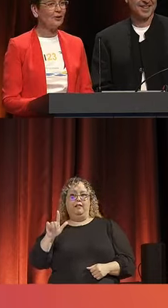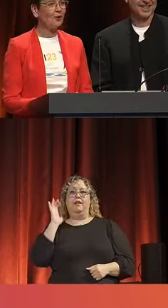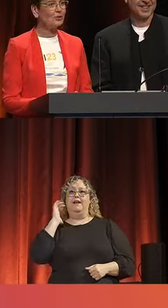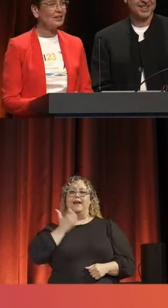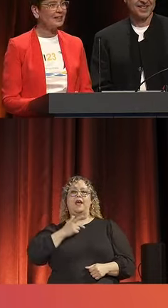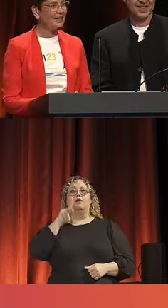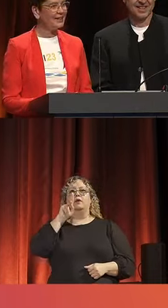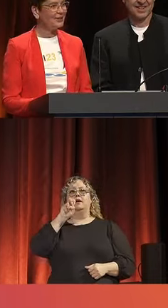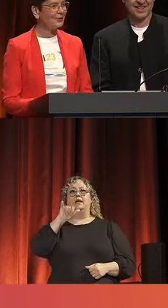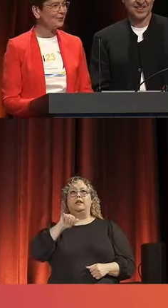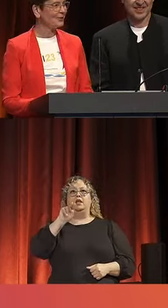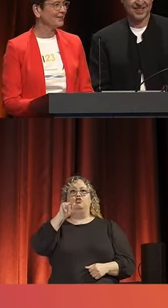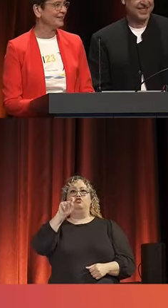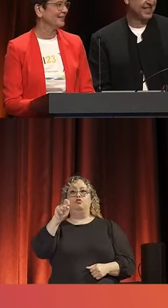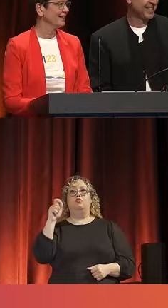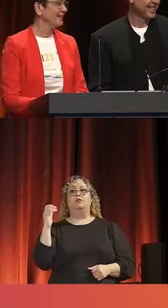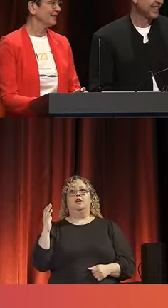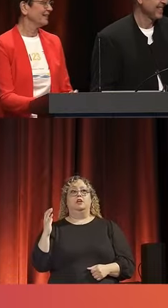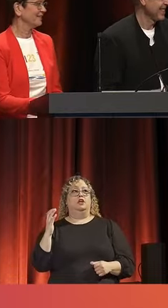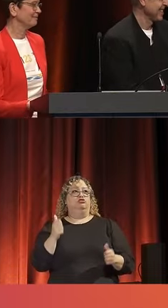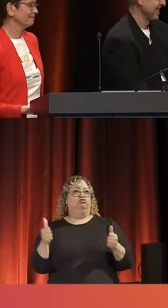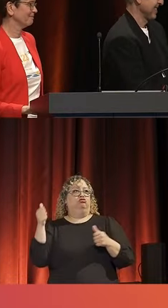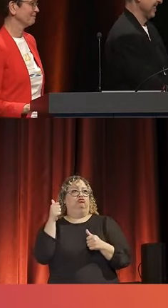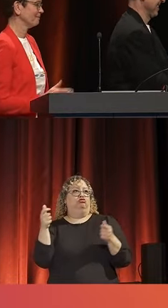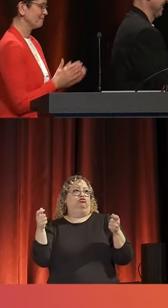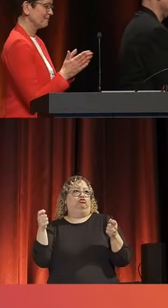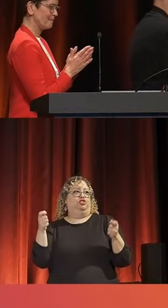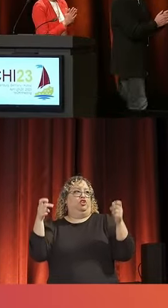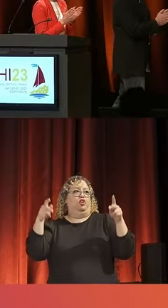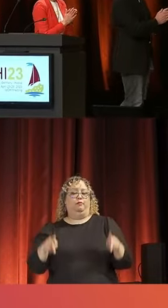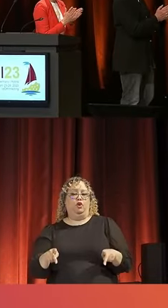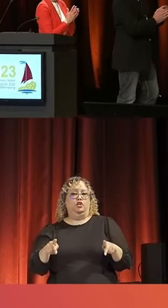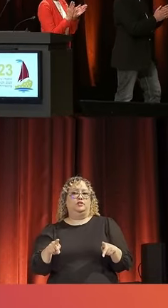the closing keynote.